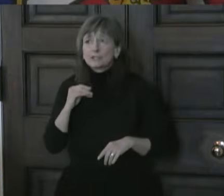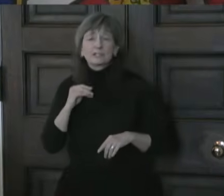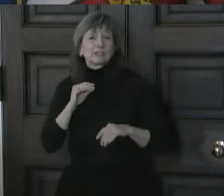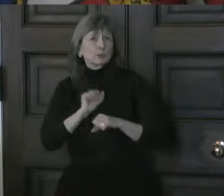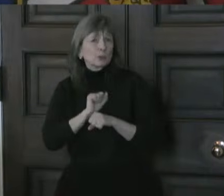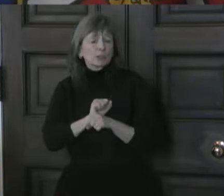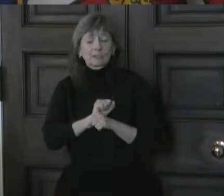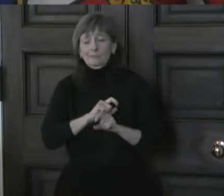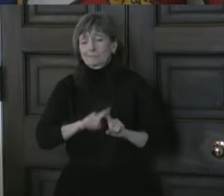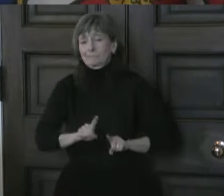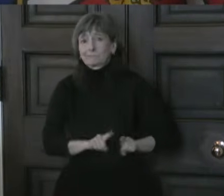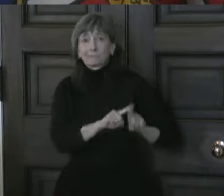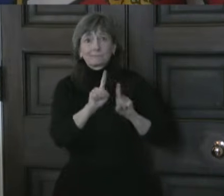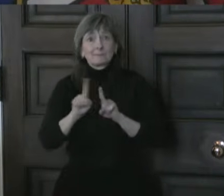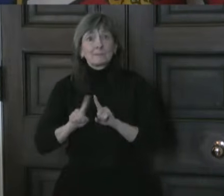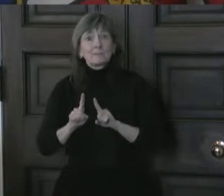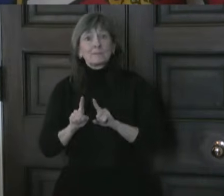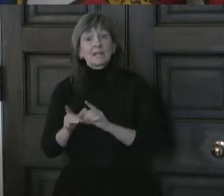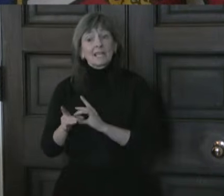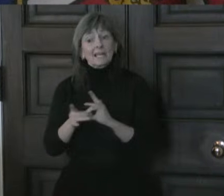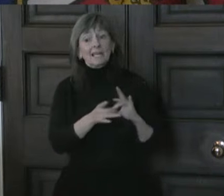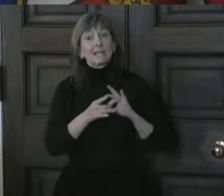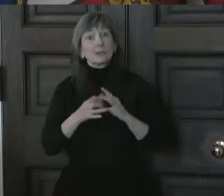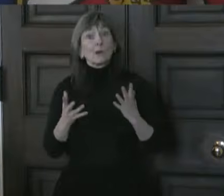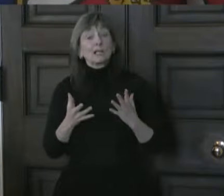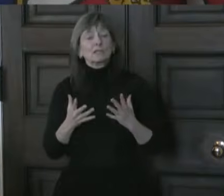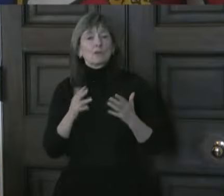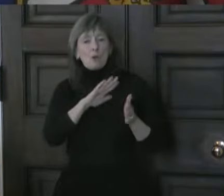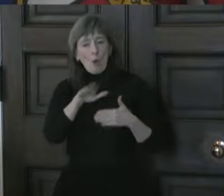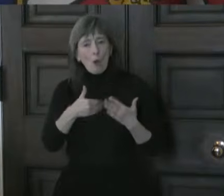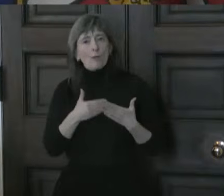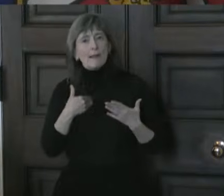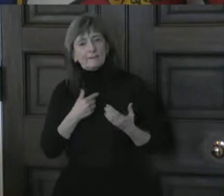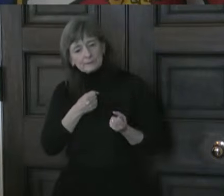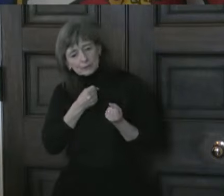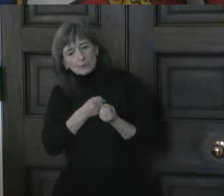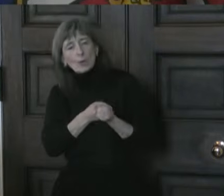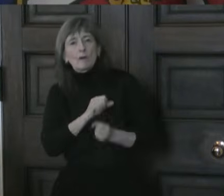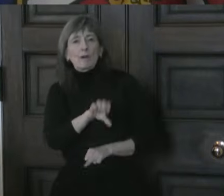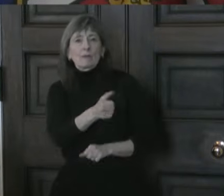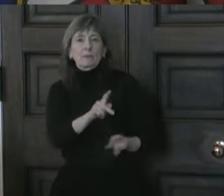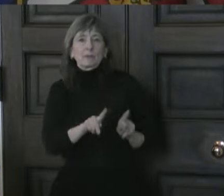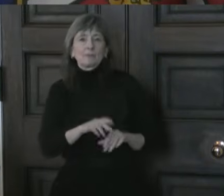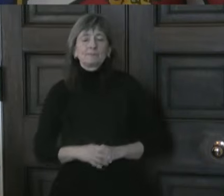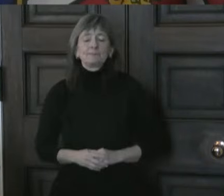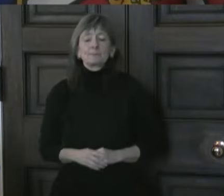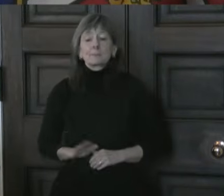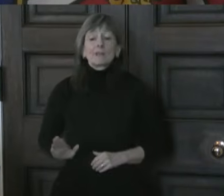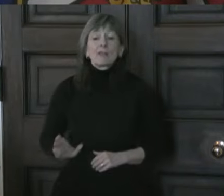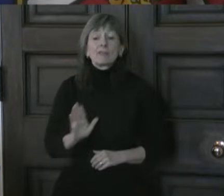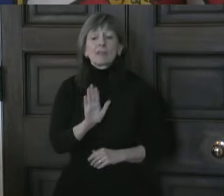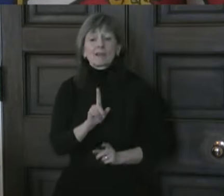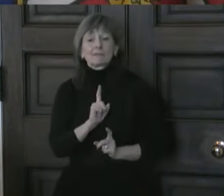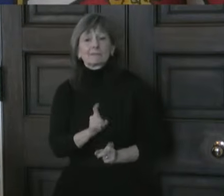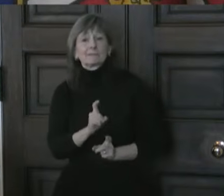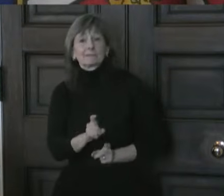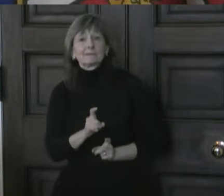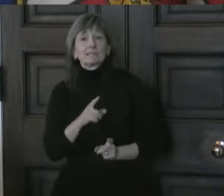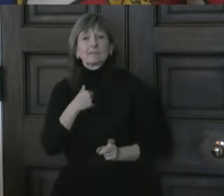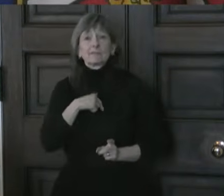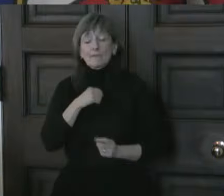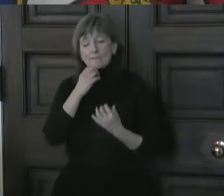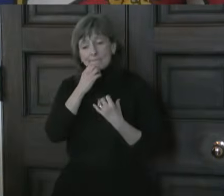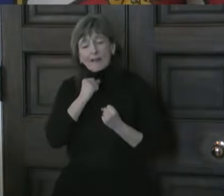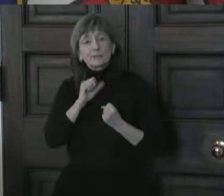work. What connects them is a deep commitment to others. Their contributions reflect values we hold